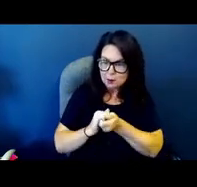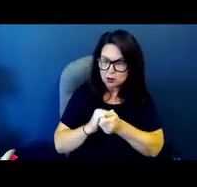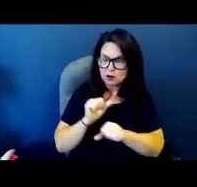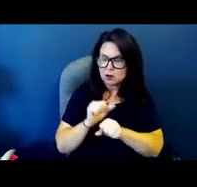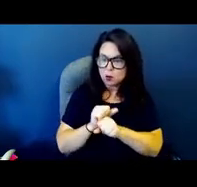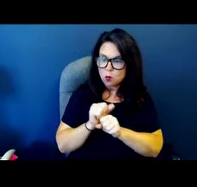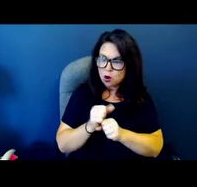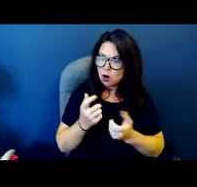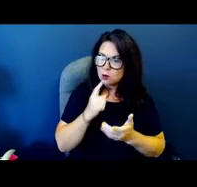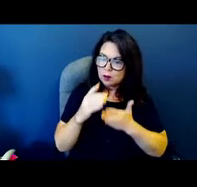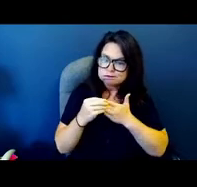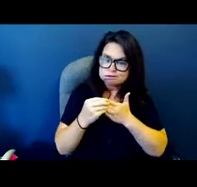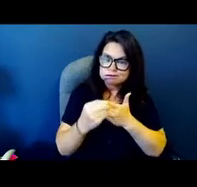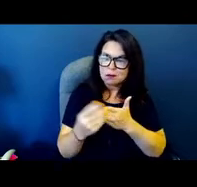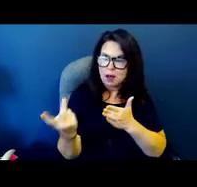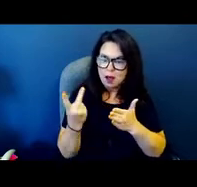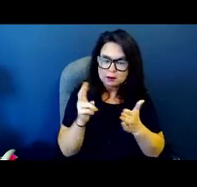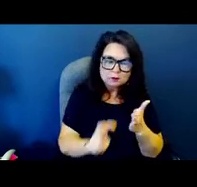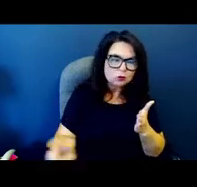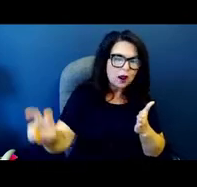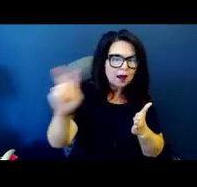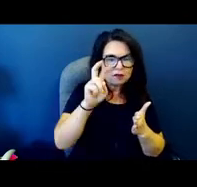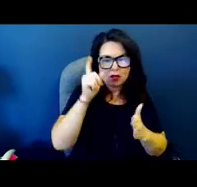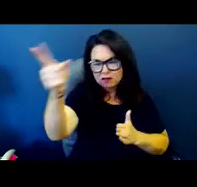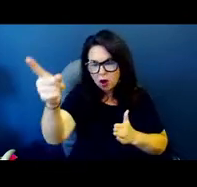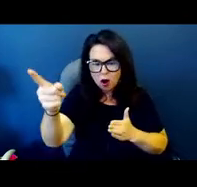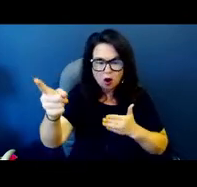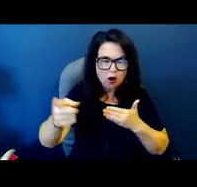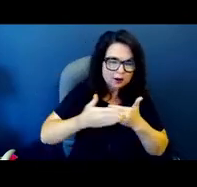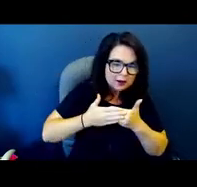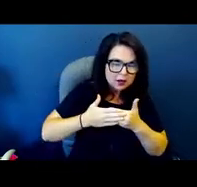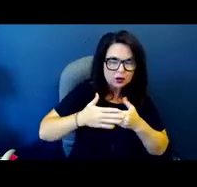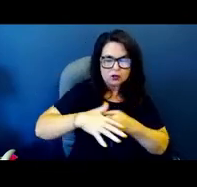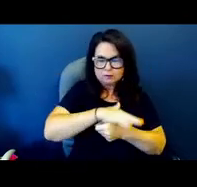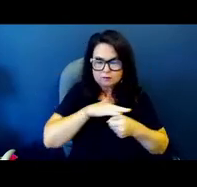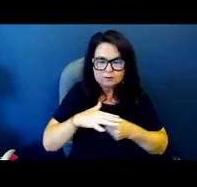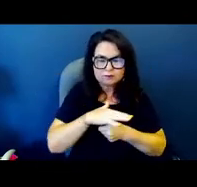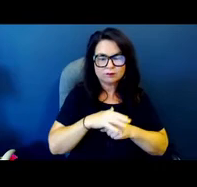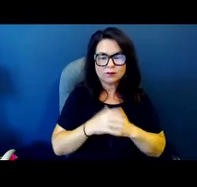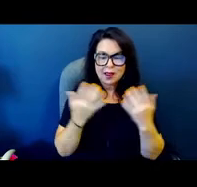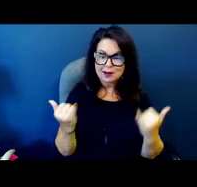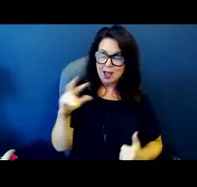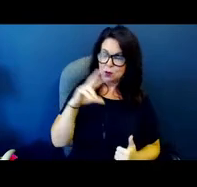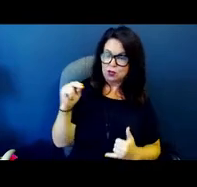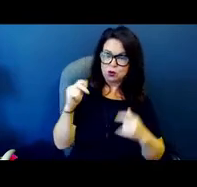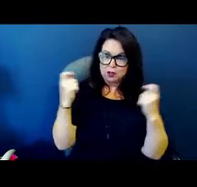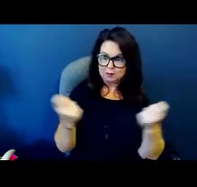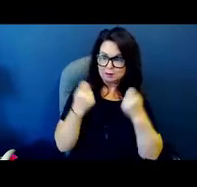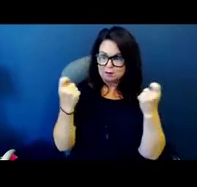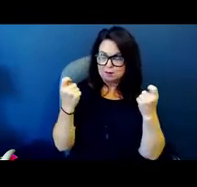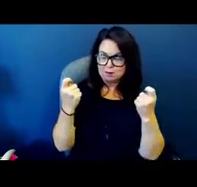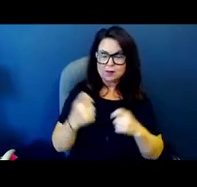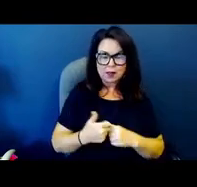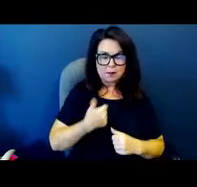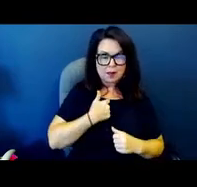around the world together. And in celebrating the 30-year anniversary of the ADA, I was reflecting upon when we were together for